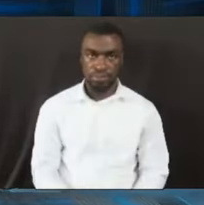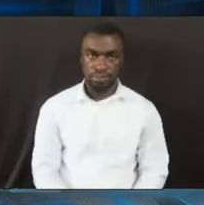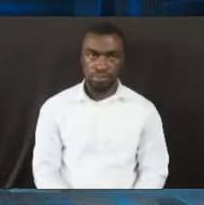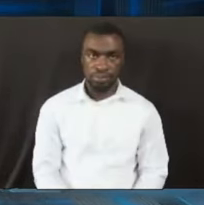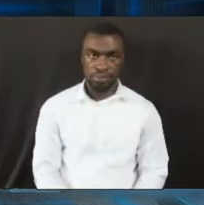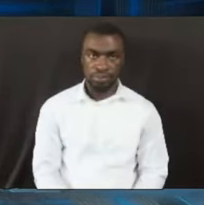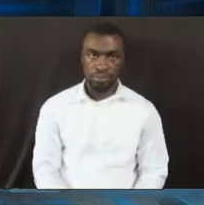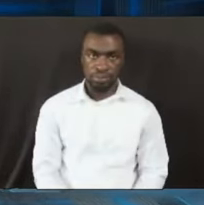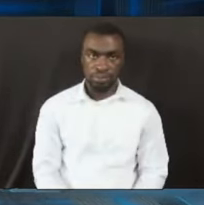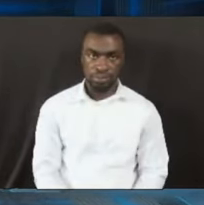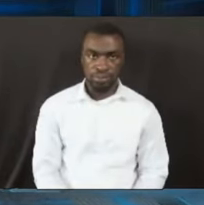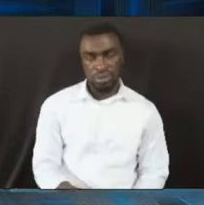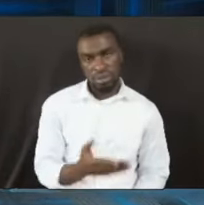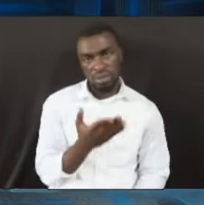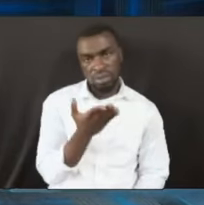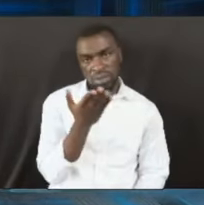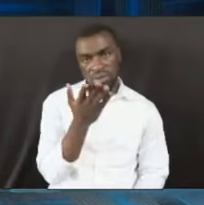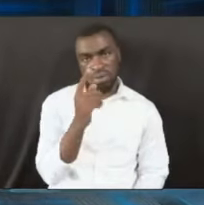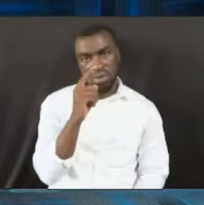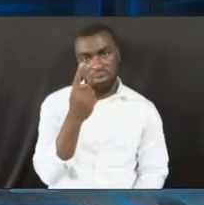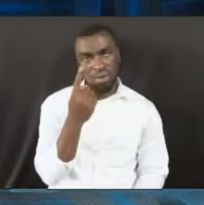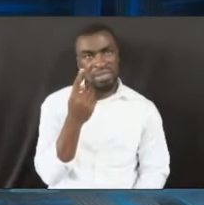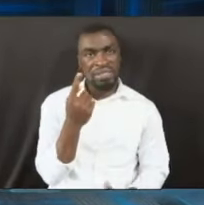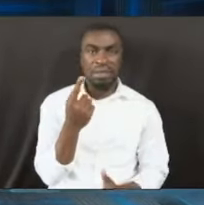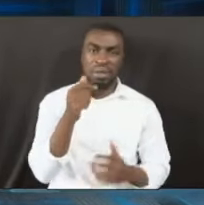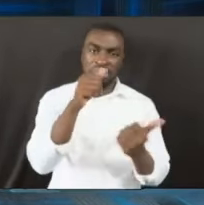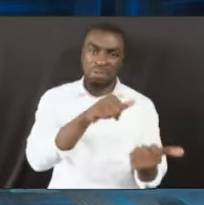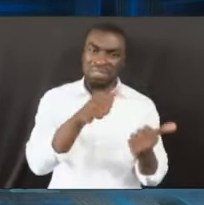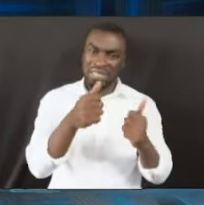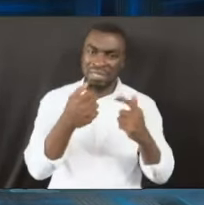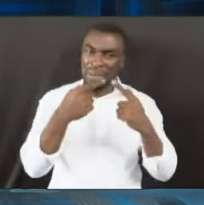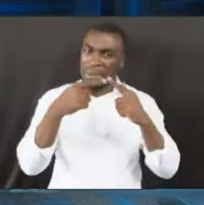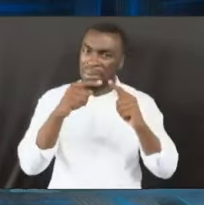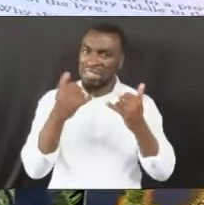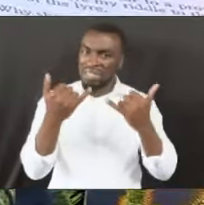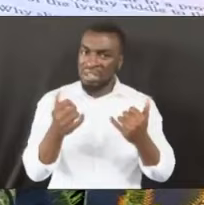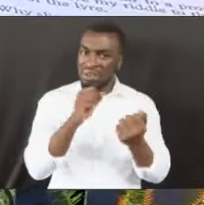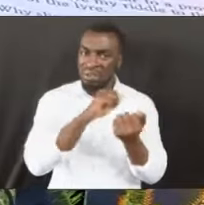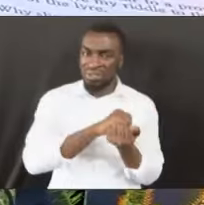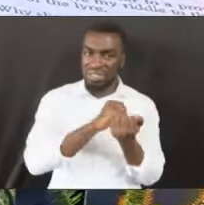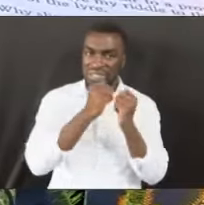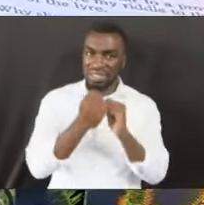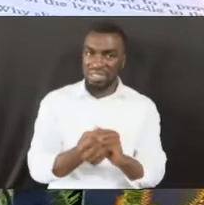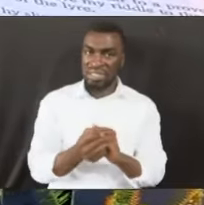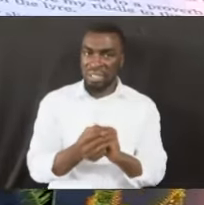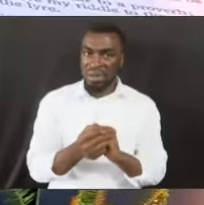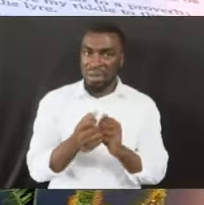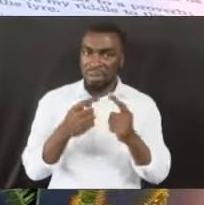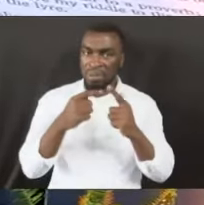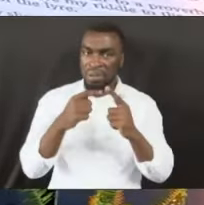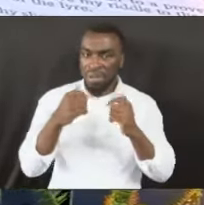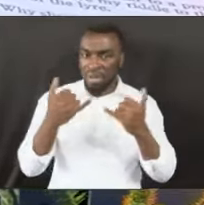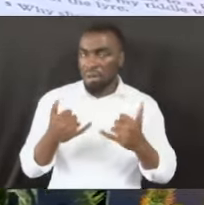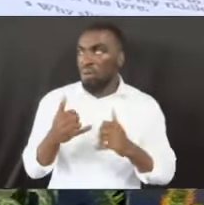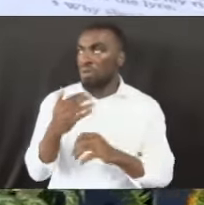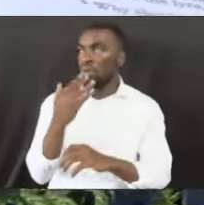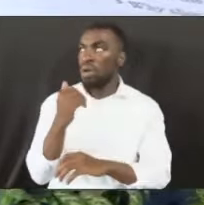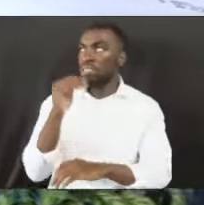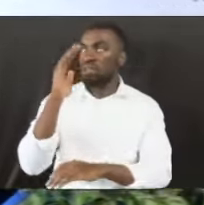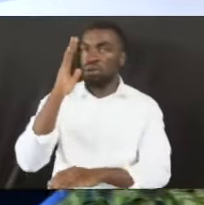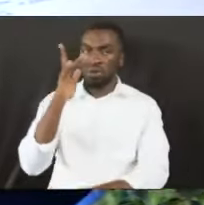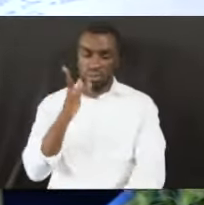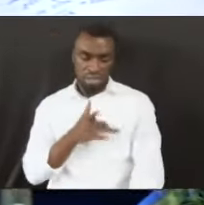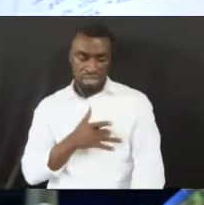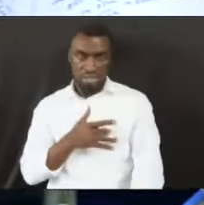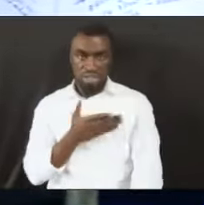You were once baptized, but you are backslidden. And you want God to touch you so that you can also join the